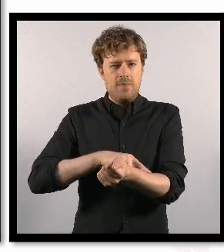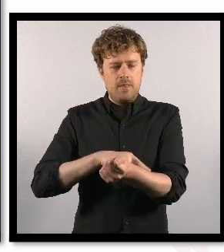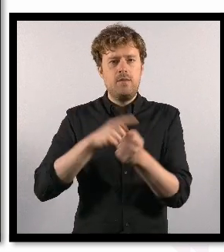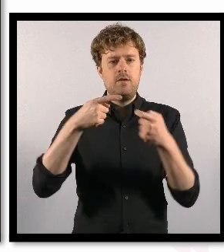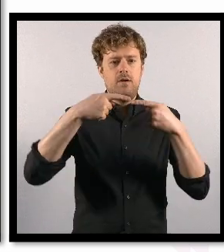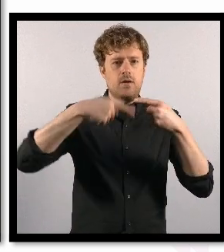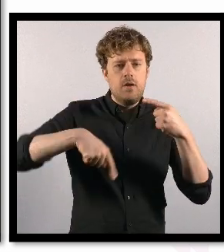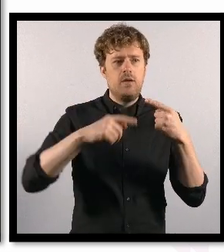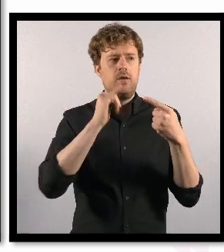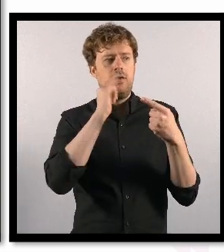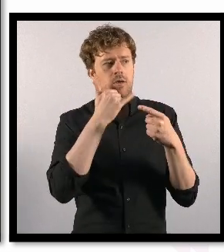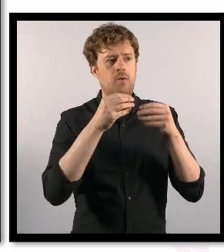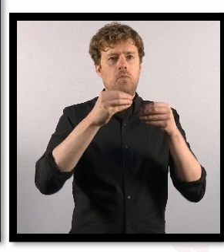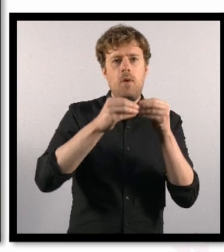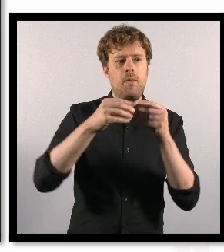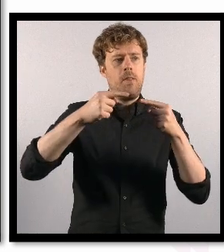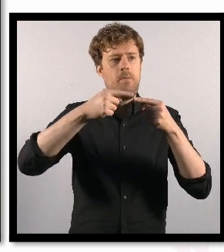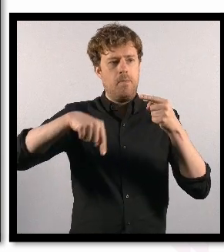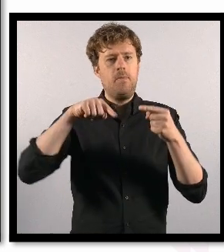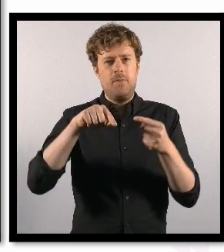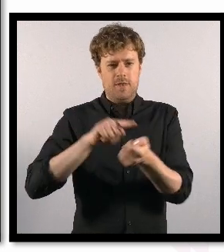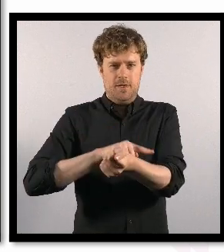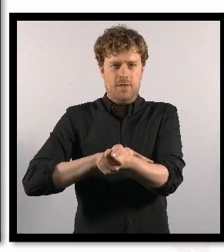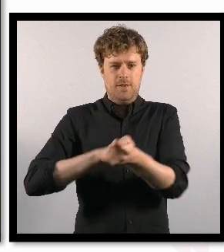techniques. And in particular,